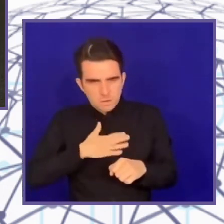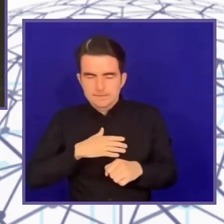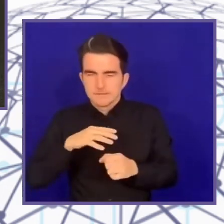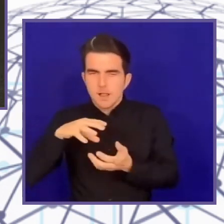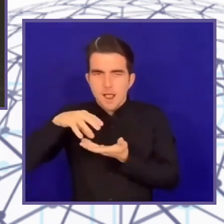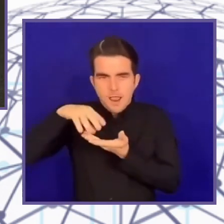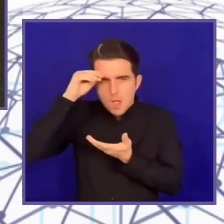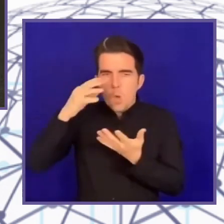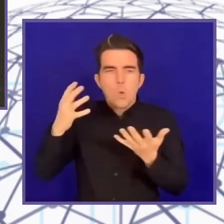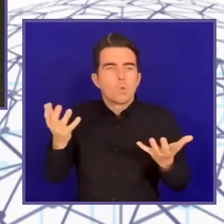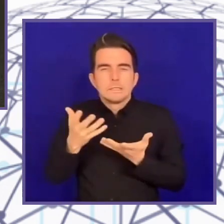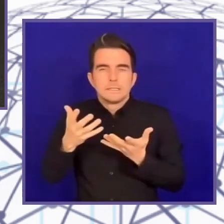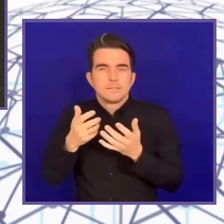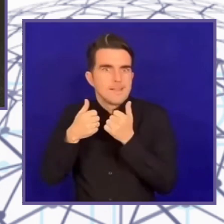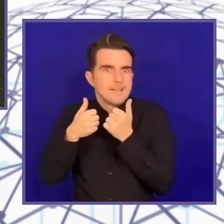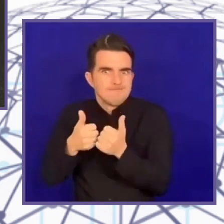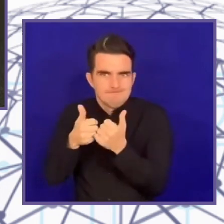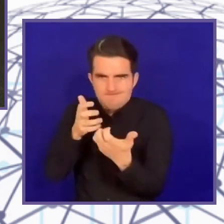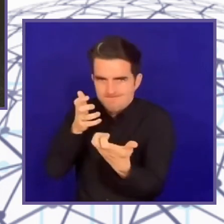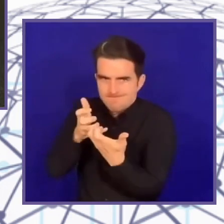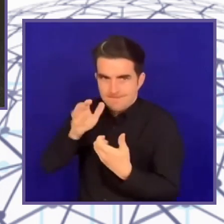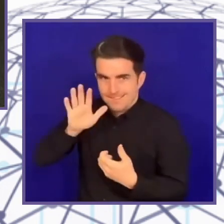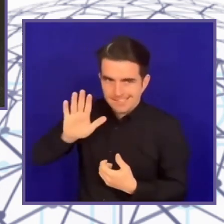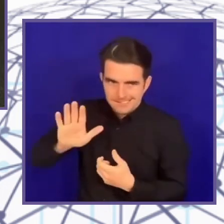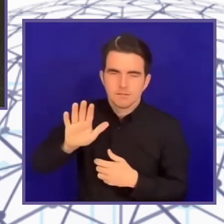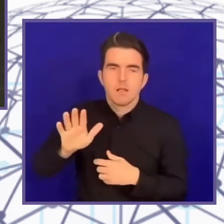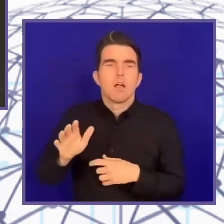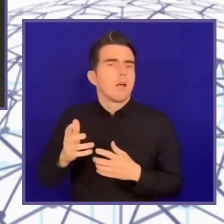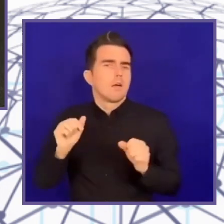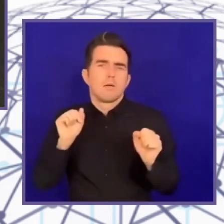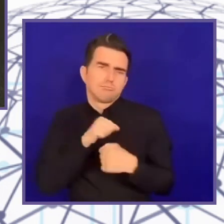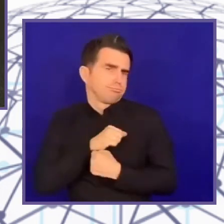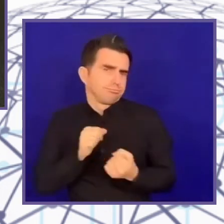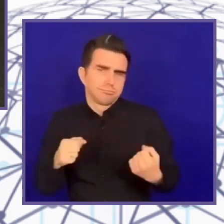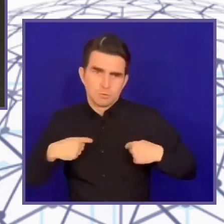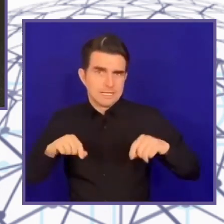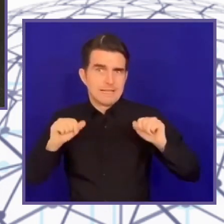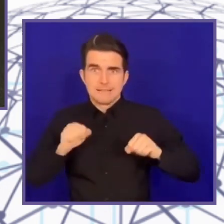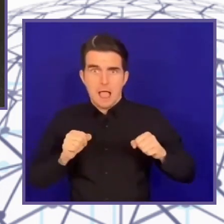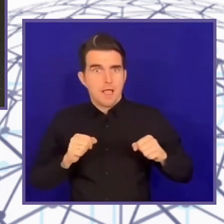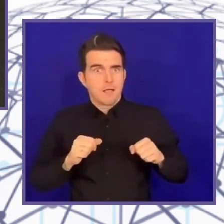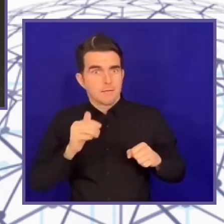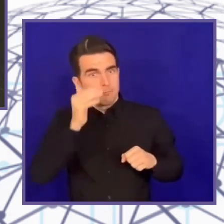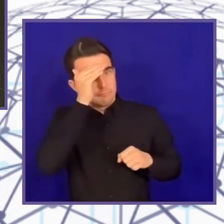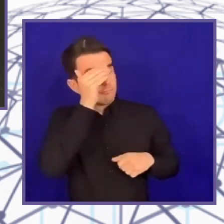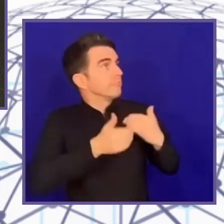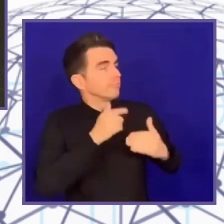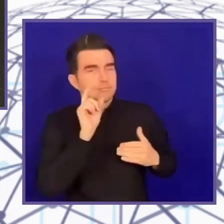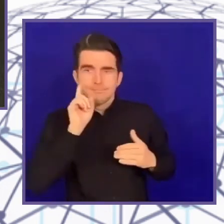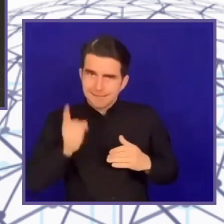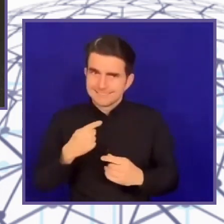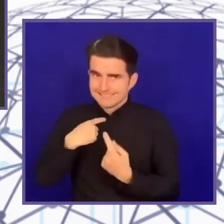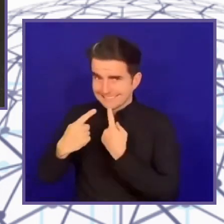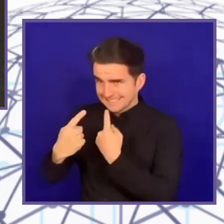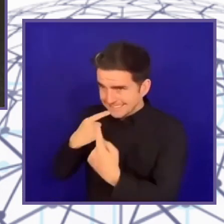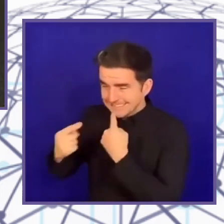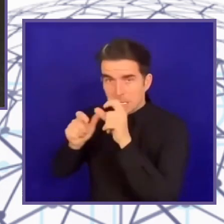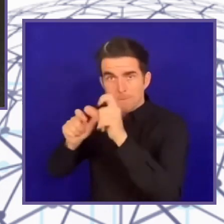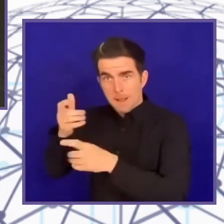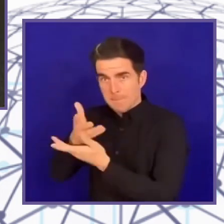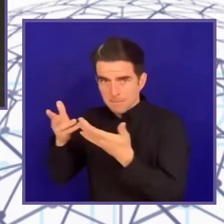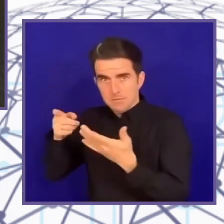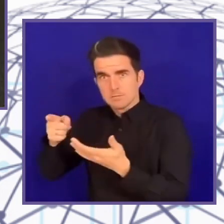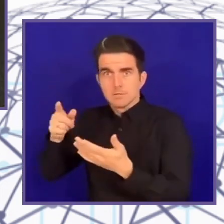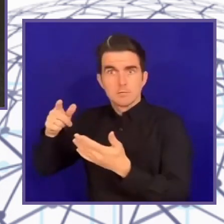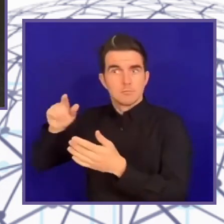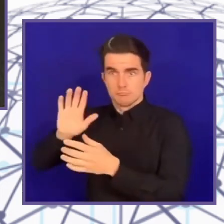that without talking to the people that live it every day, to better understand what works, what's